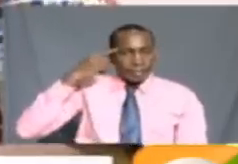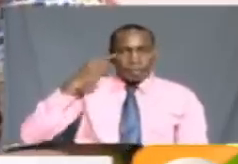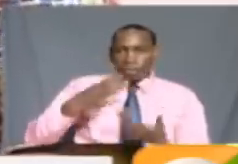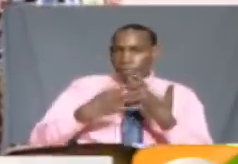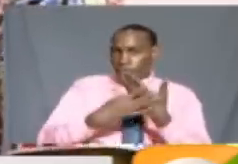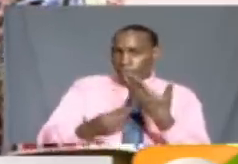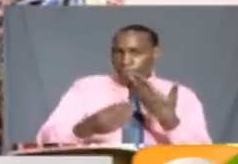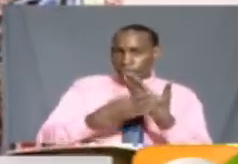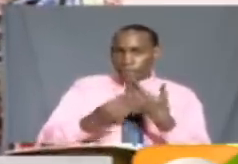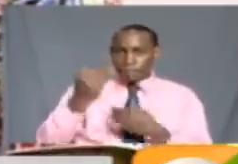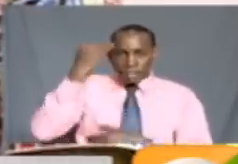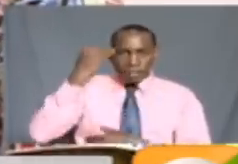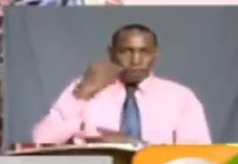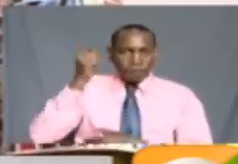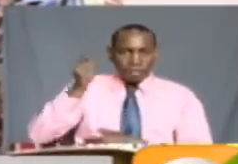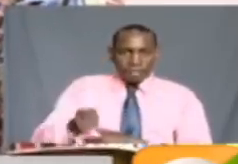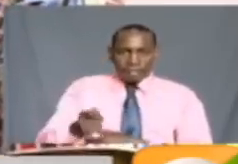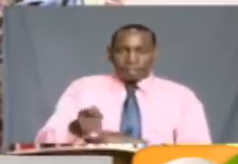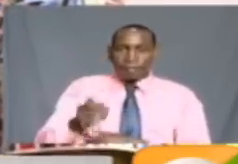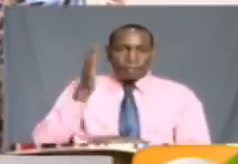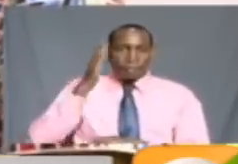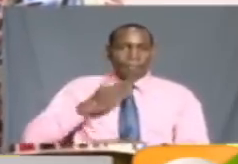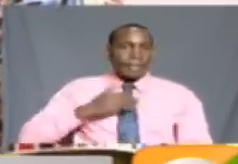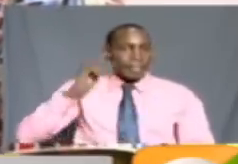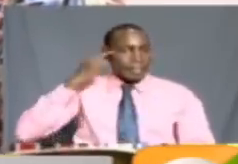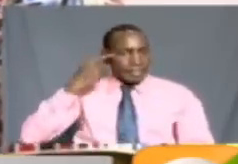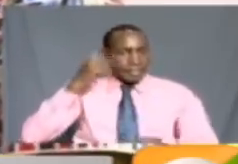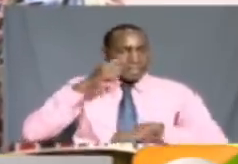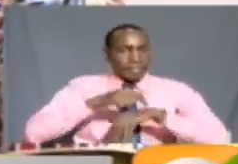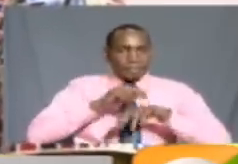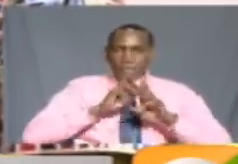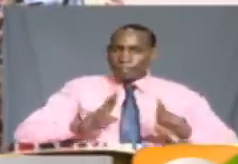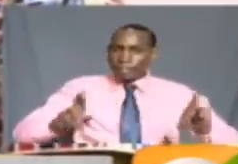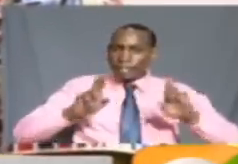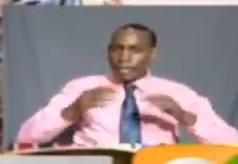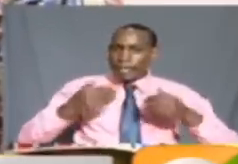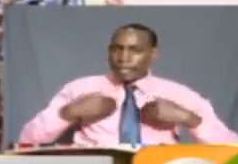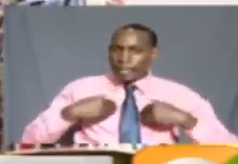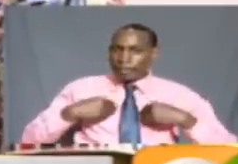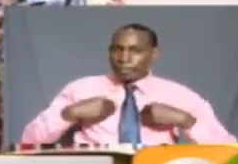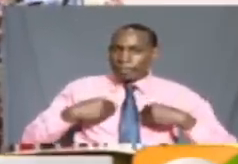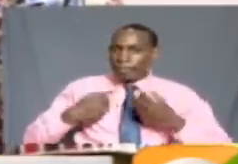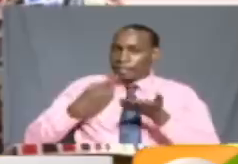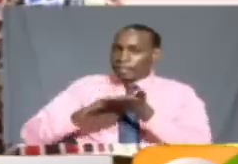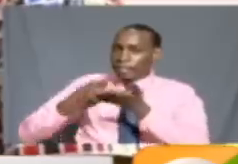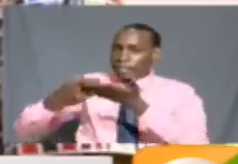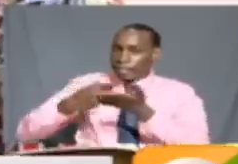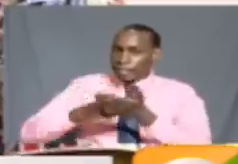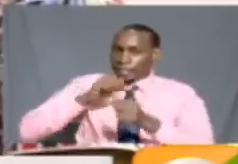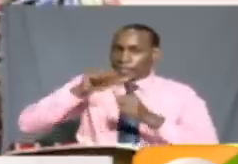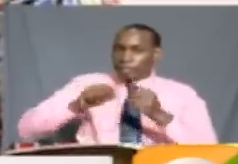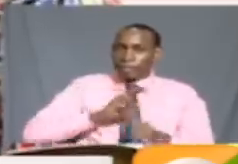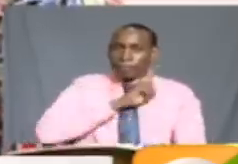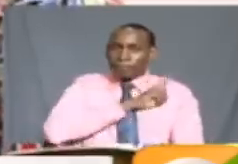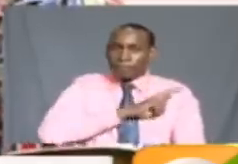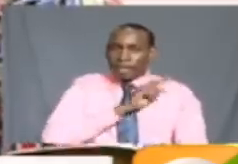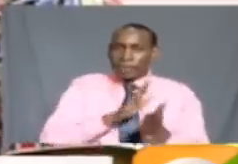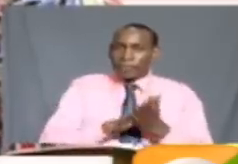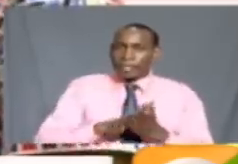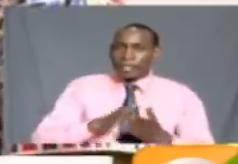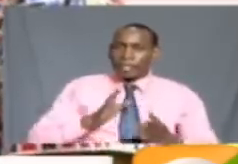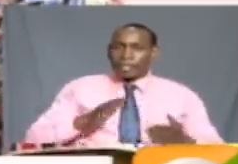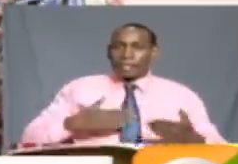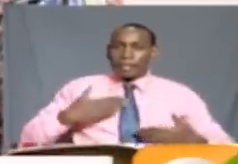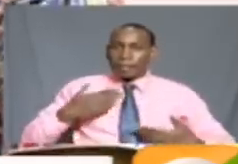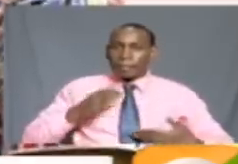leaf from the judges, I think it's time to have that pragmatic, sober discussion about values, about morality in our country, in